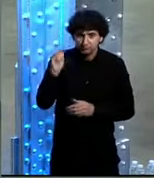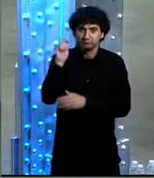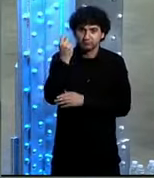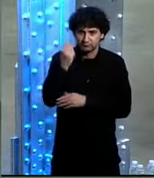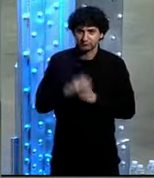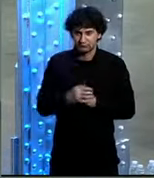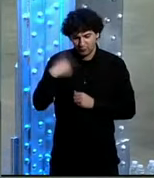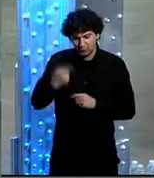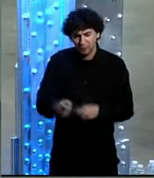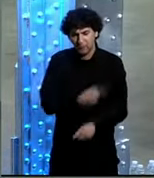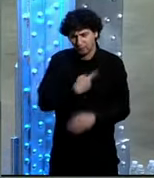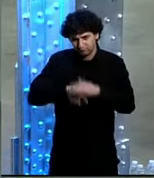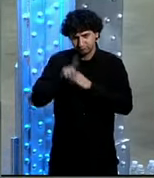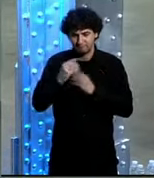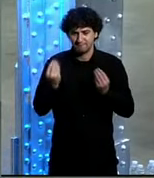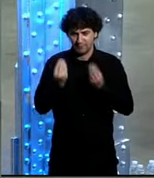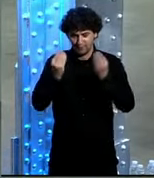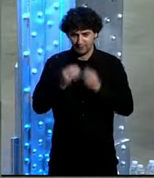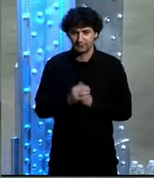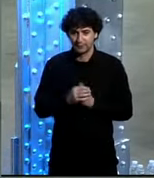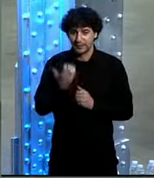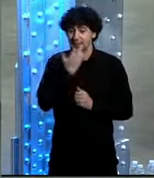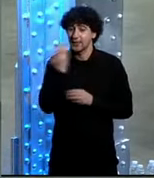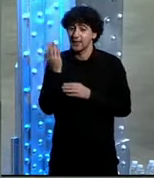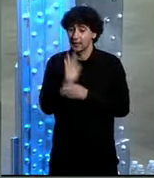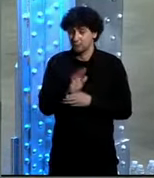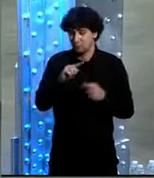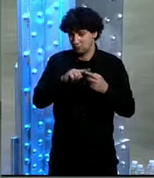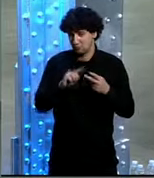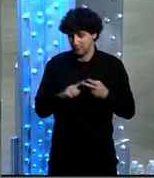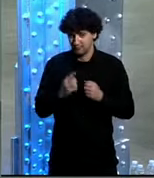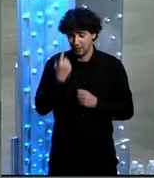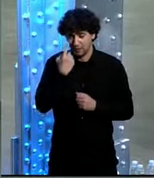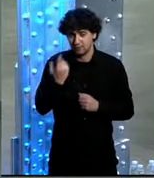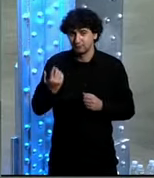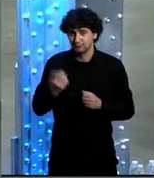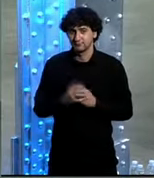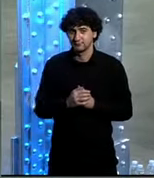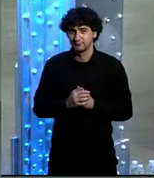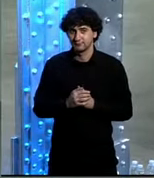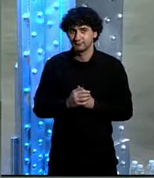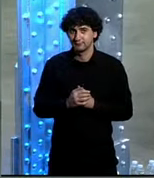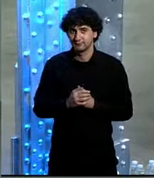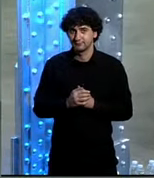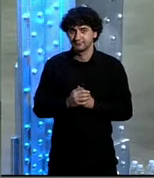add value to the contents and to the whole thing. Here is a couple of